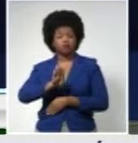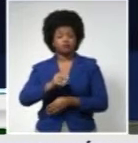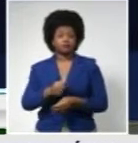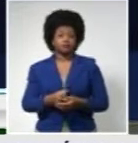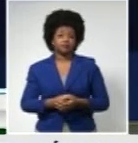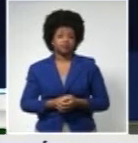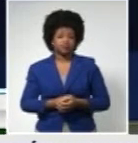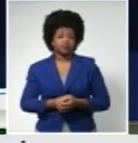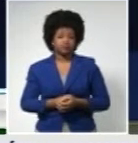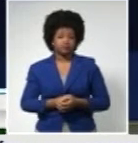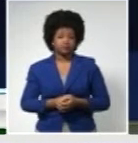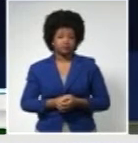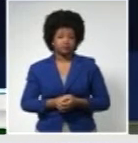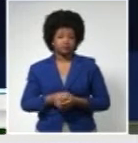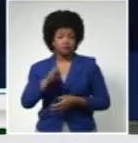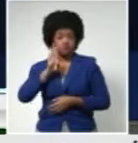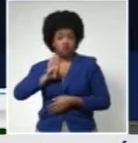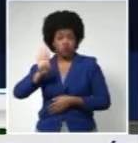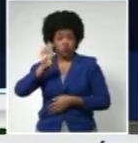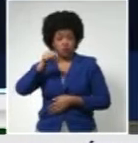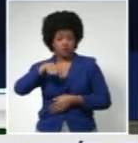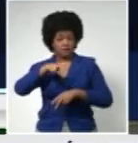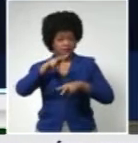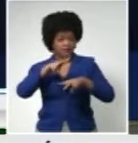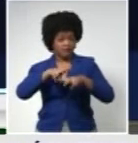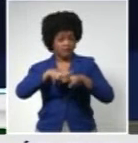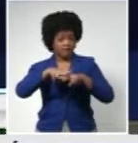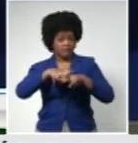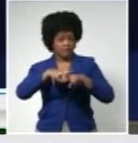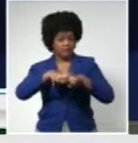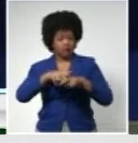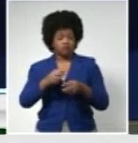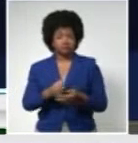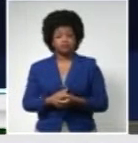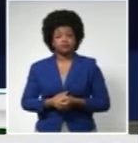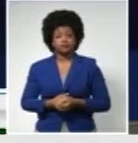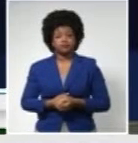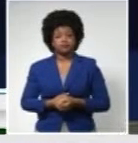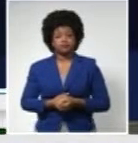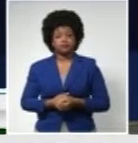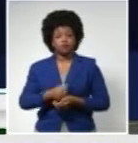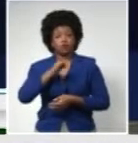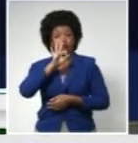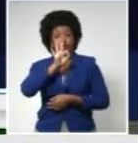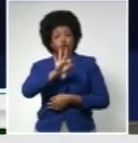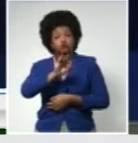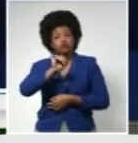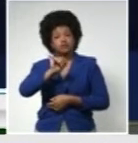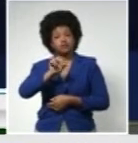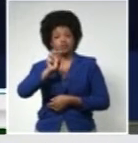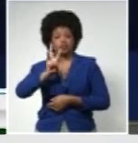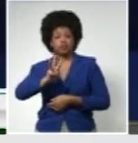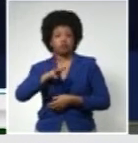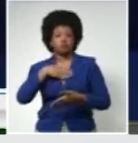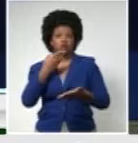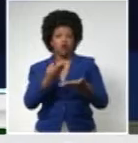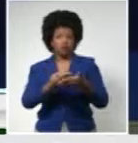863 samples. In Havana's Provincial Center,